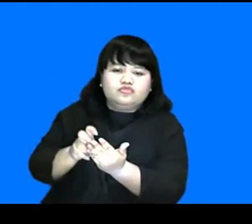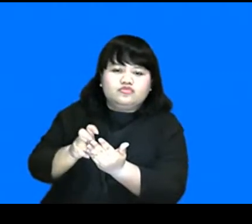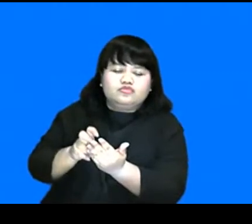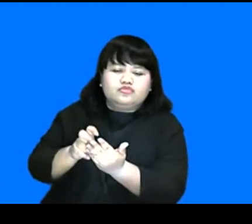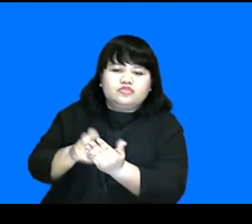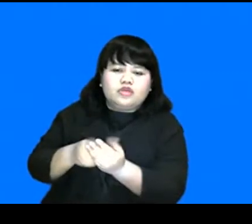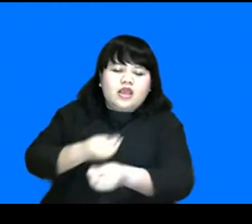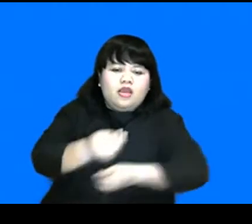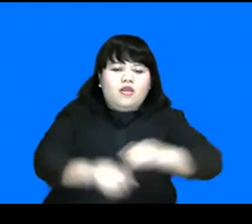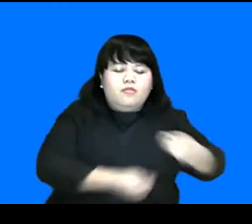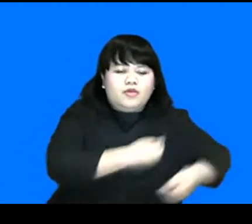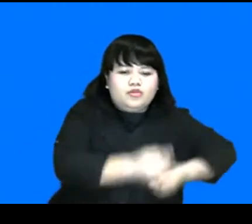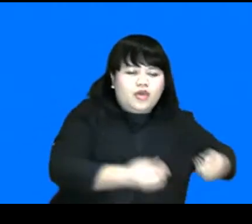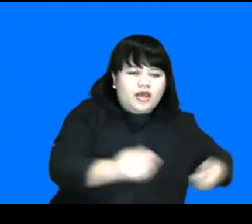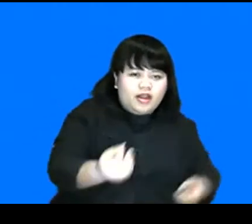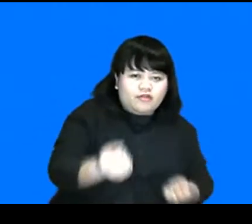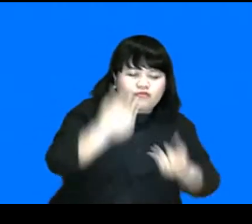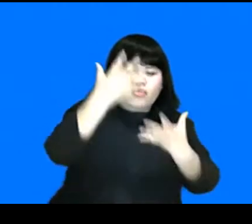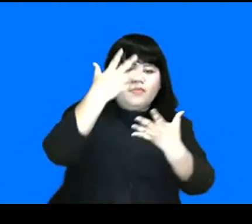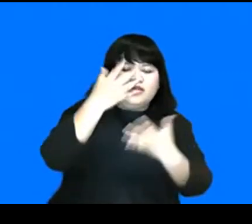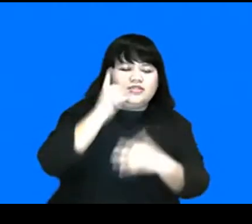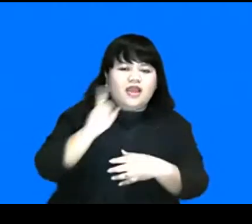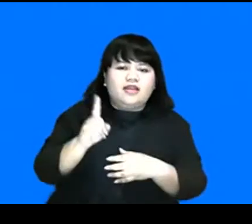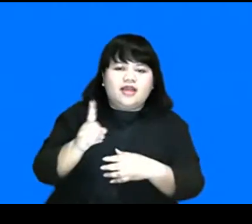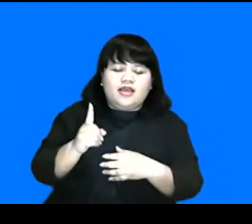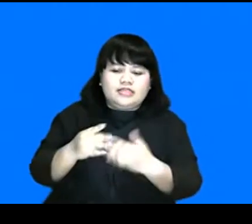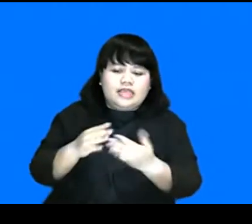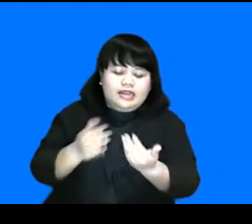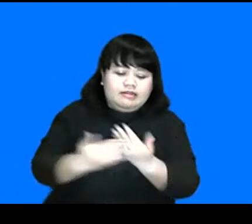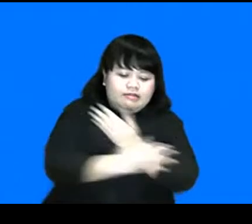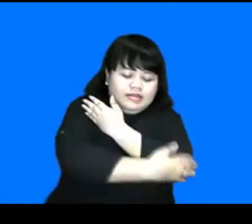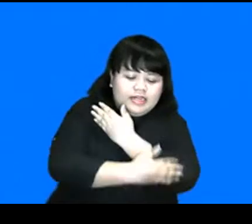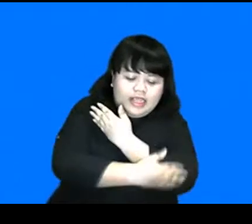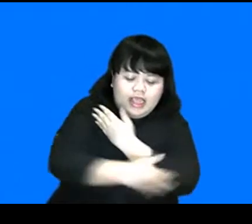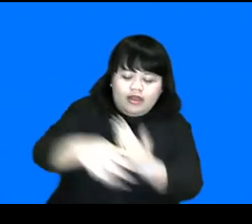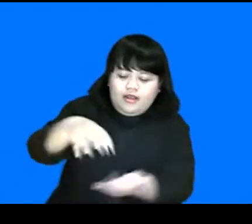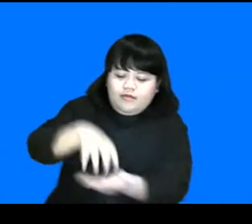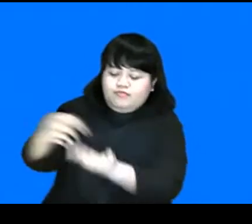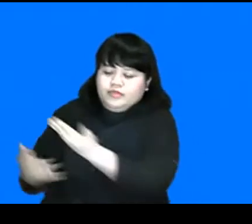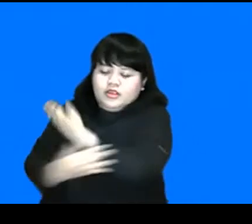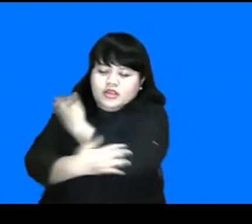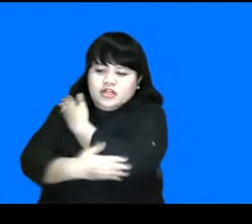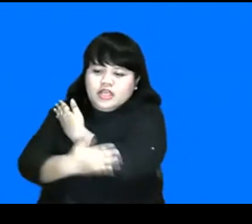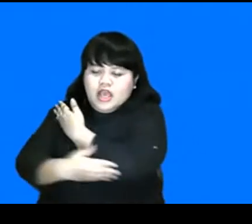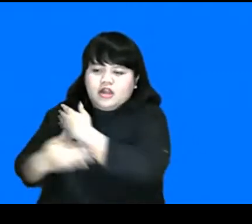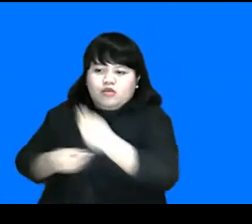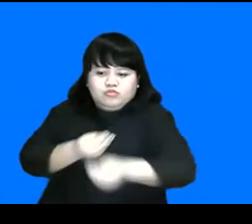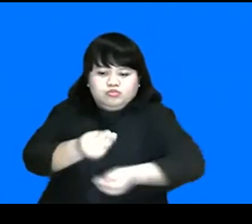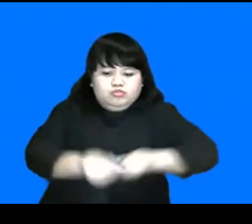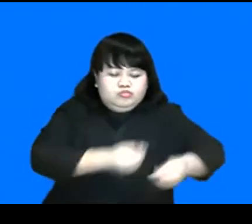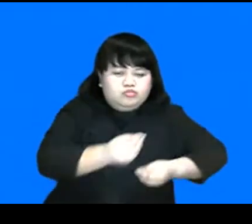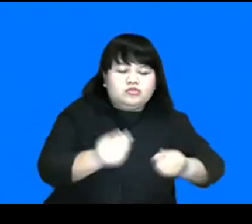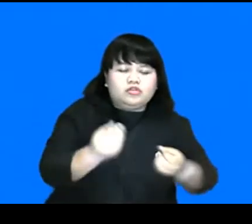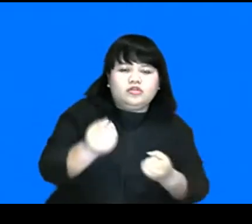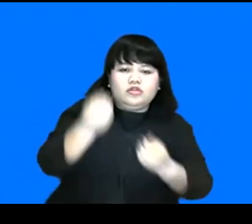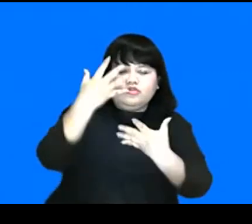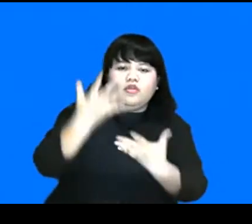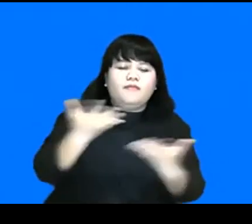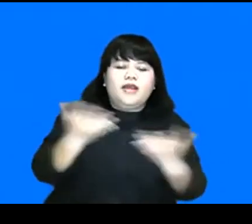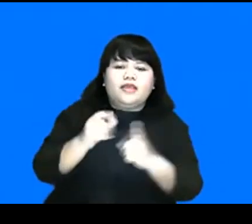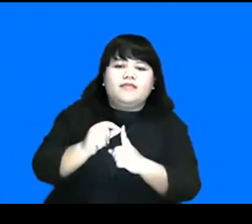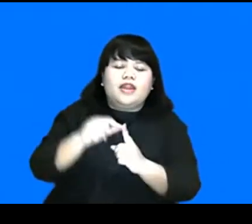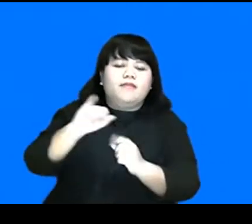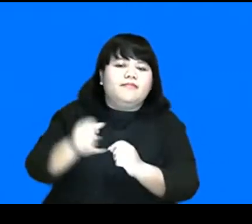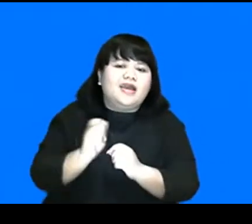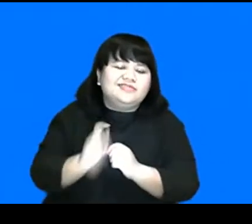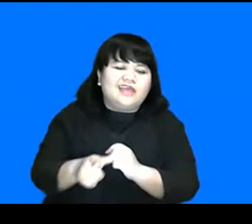should exchange information on how to administer taxes correctly. Mm. Thank you. Okay.